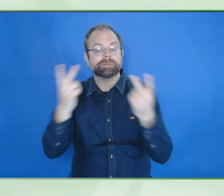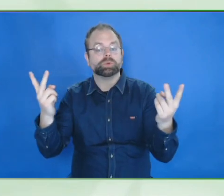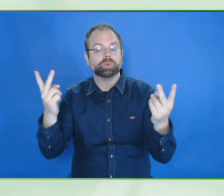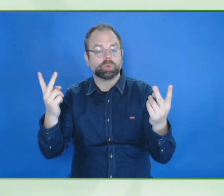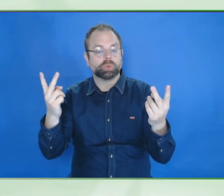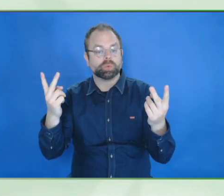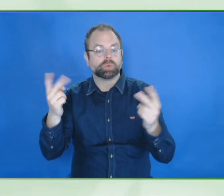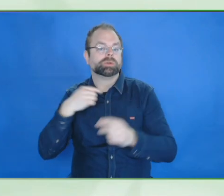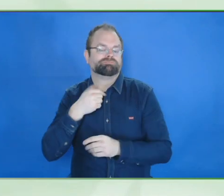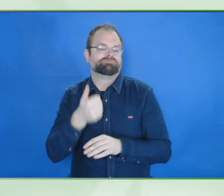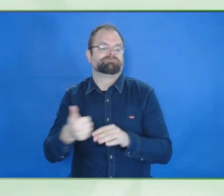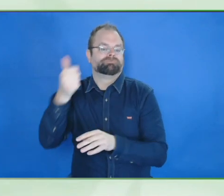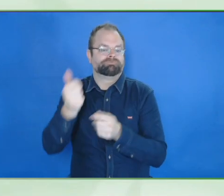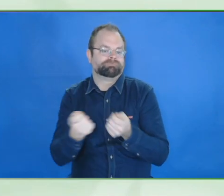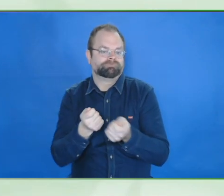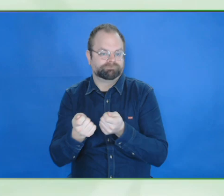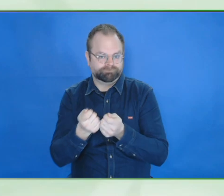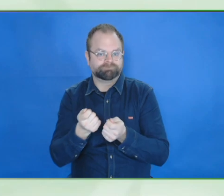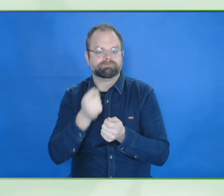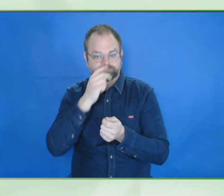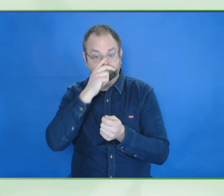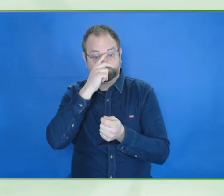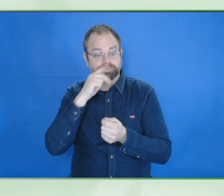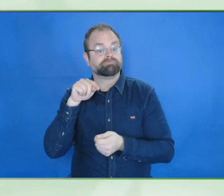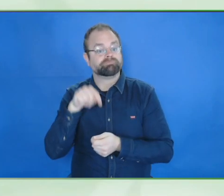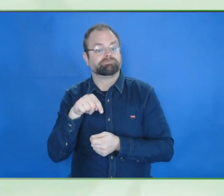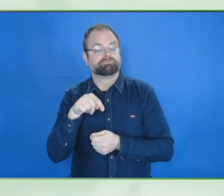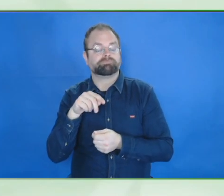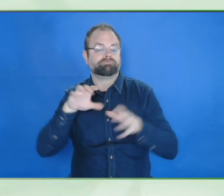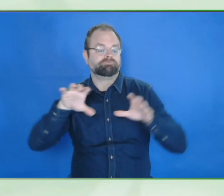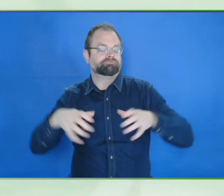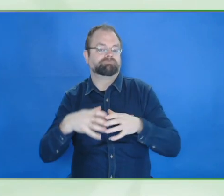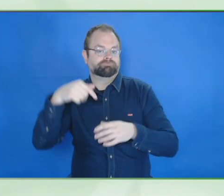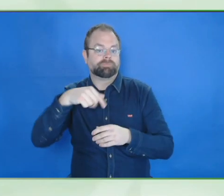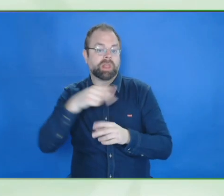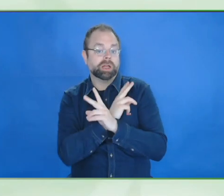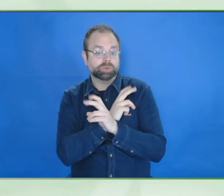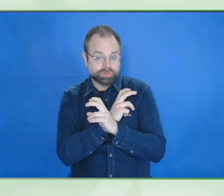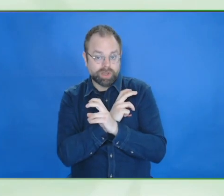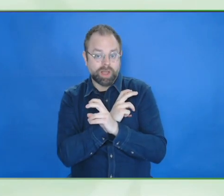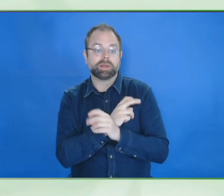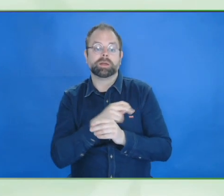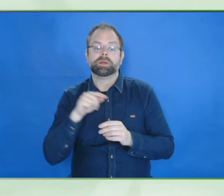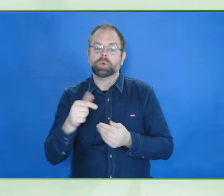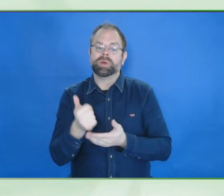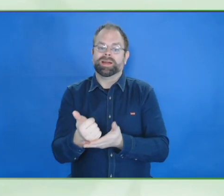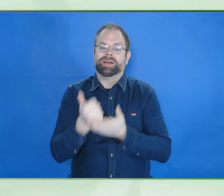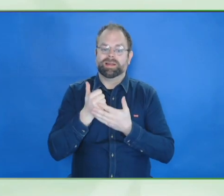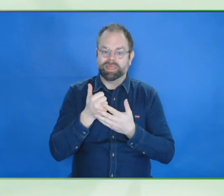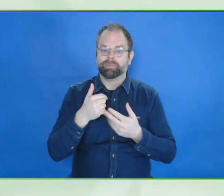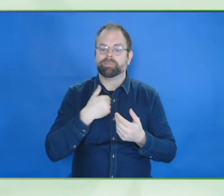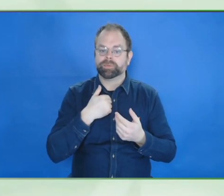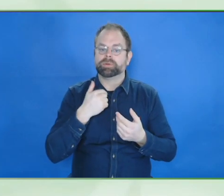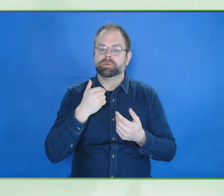many, let's say, governmental funded or European Union funded projects, and I've seen when